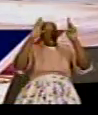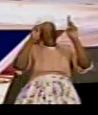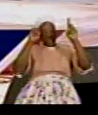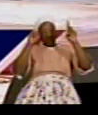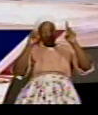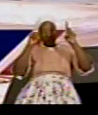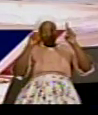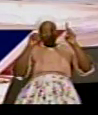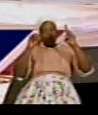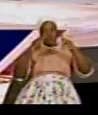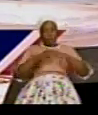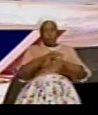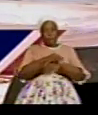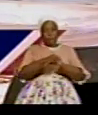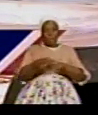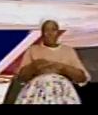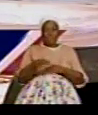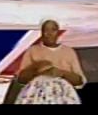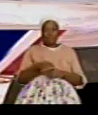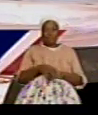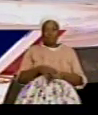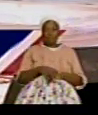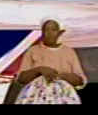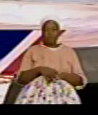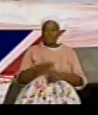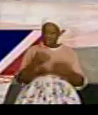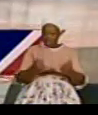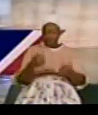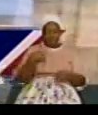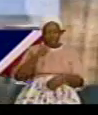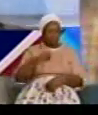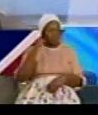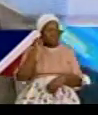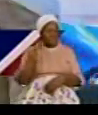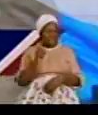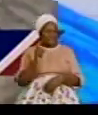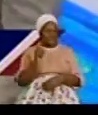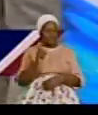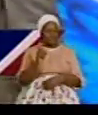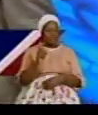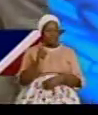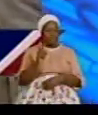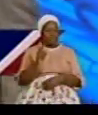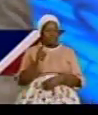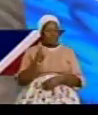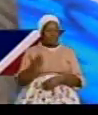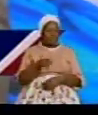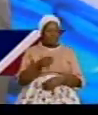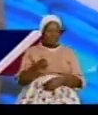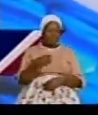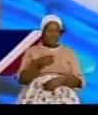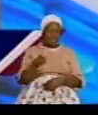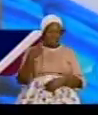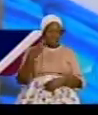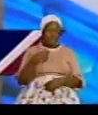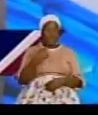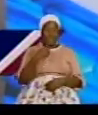Master. Now, we must understand, they were telling the truth